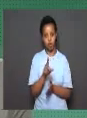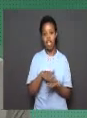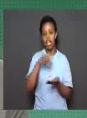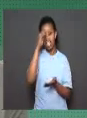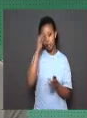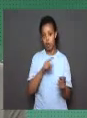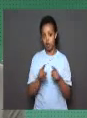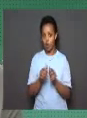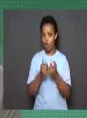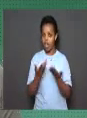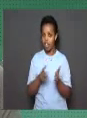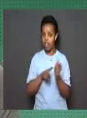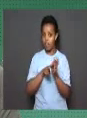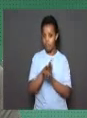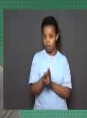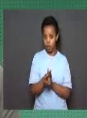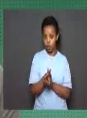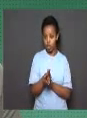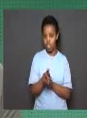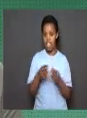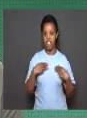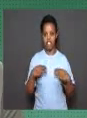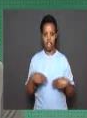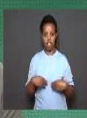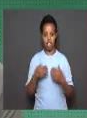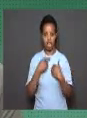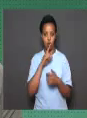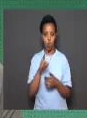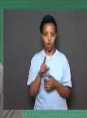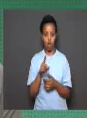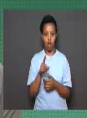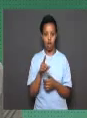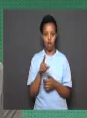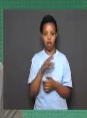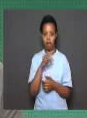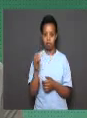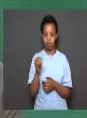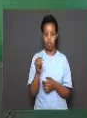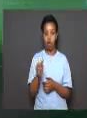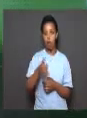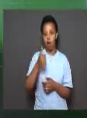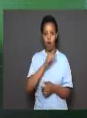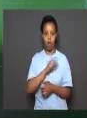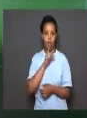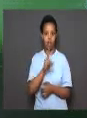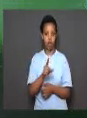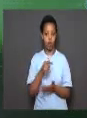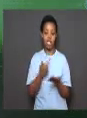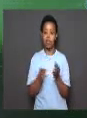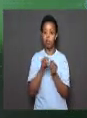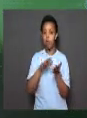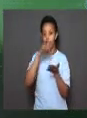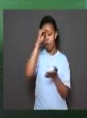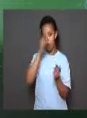We learned how viruses are structured and their main characteristics. We also